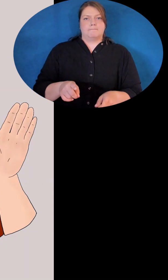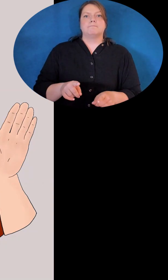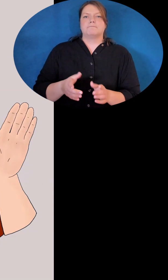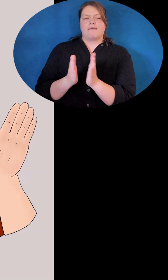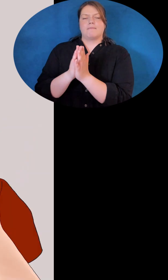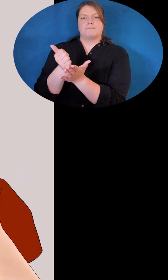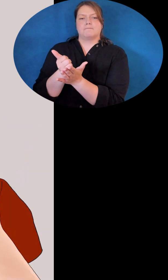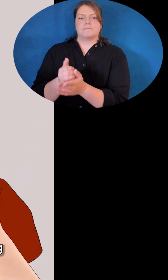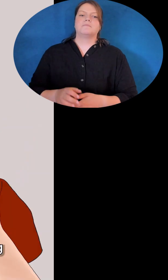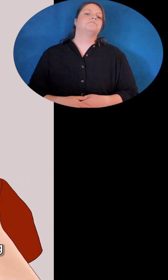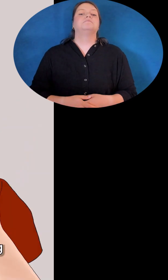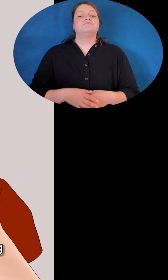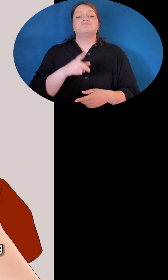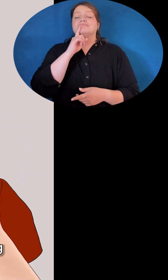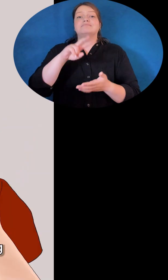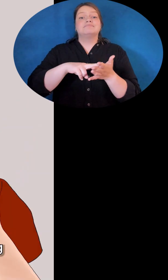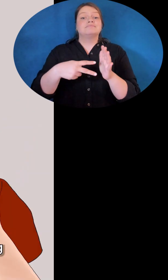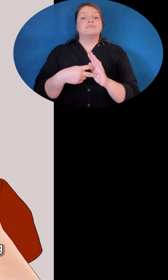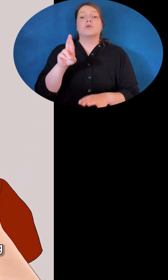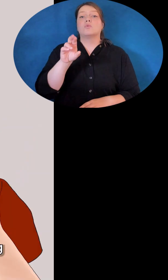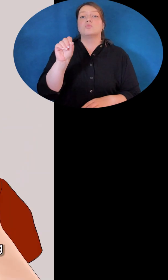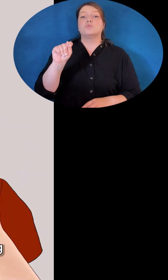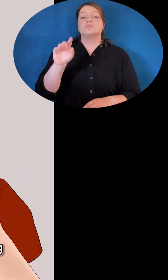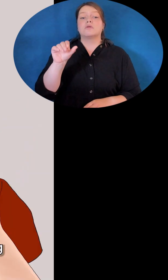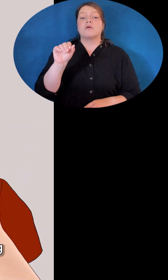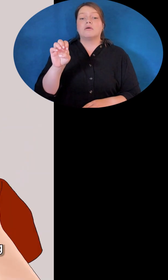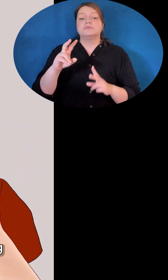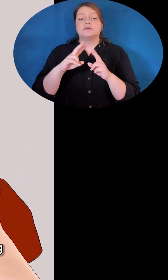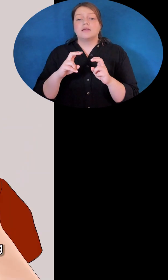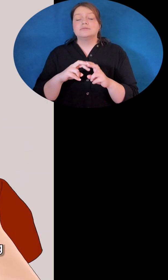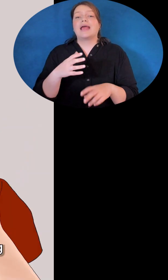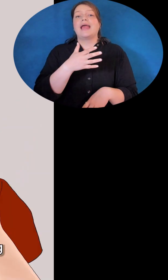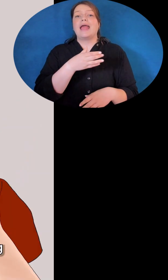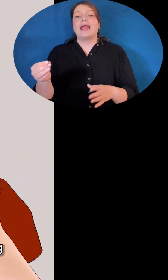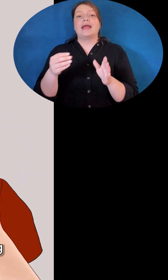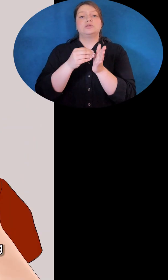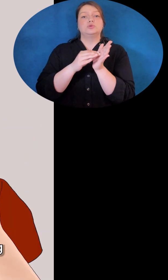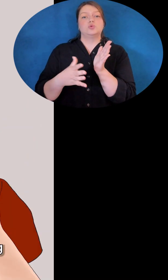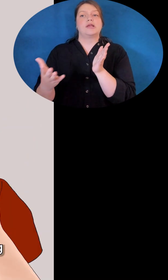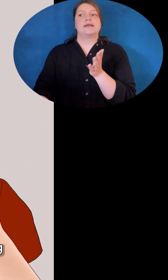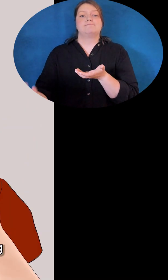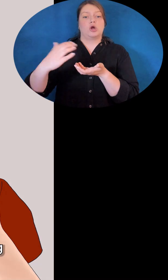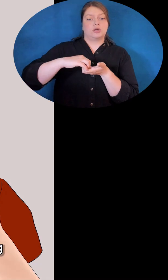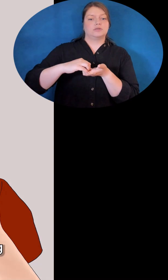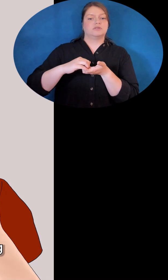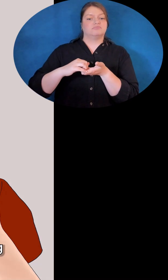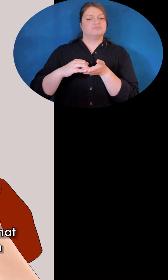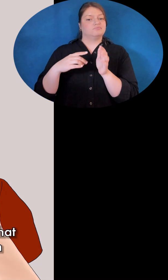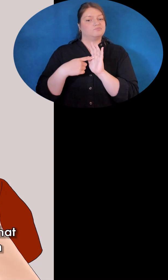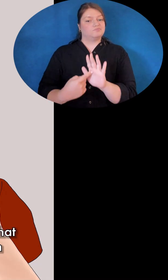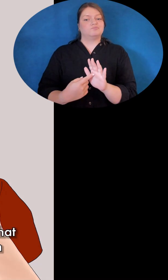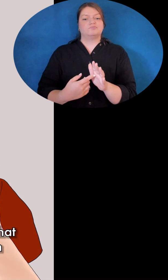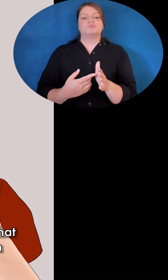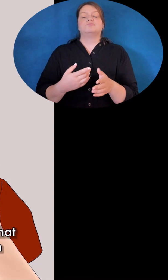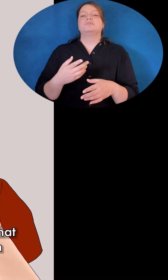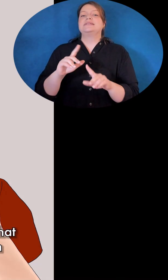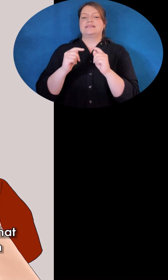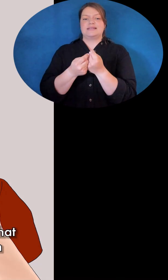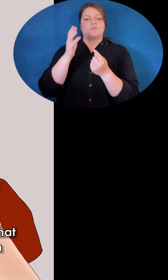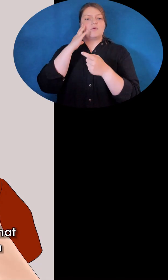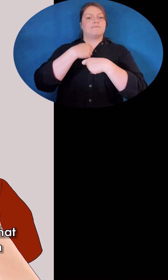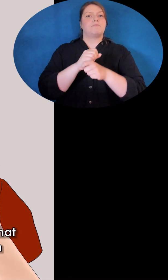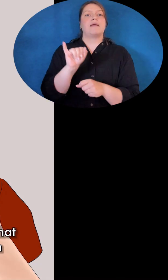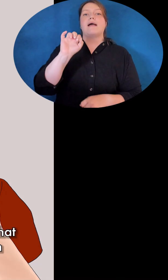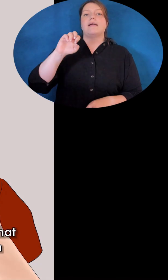sensations. In other words, the root cause analysis and student co-planning revealed that the team would move forward in creating